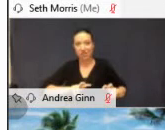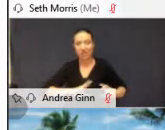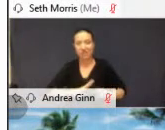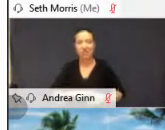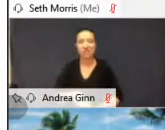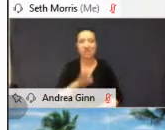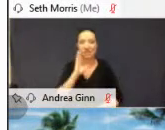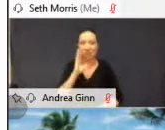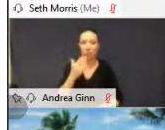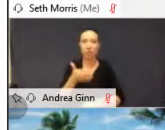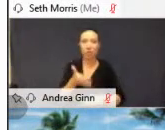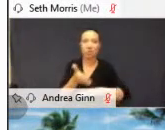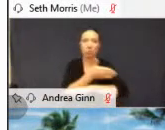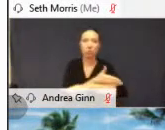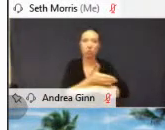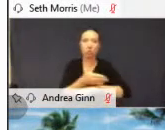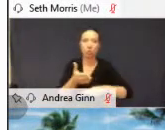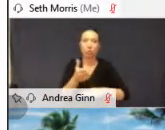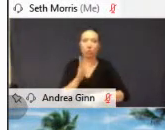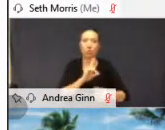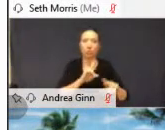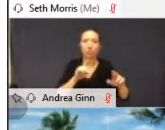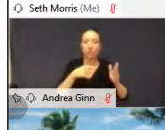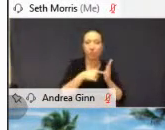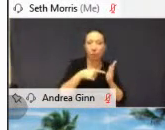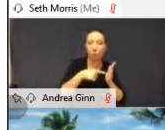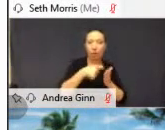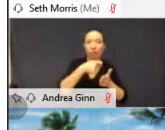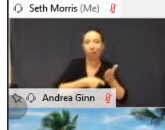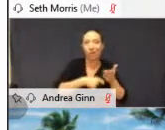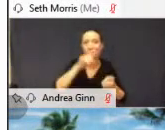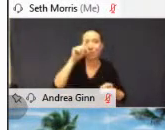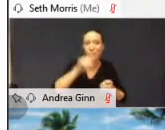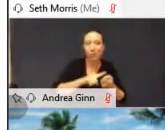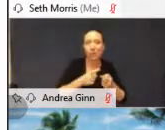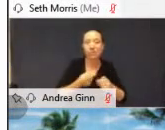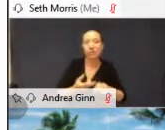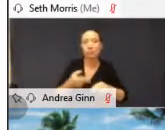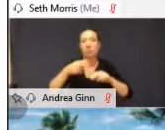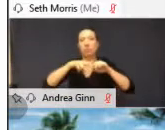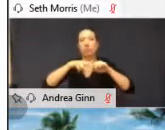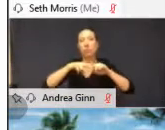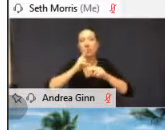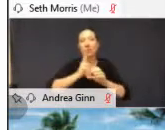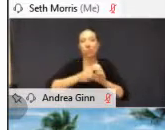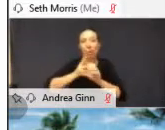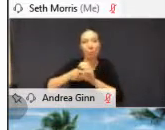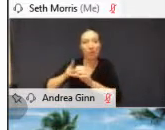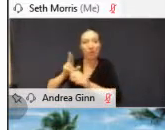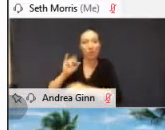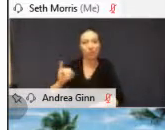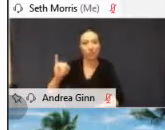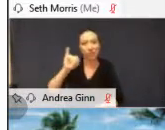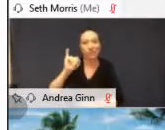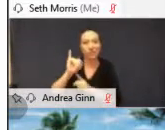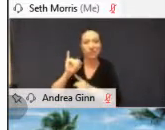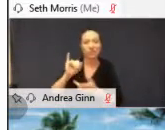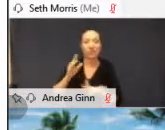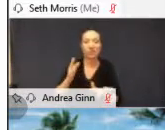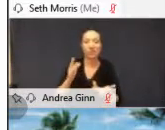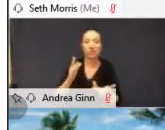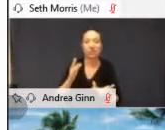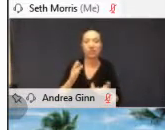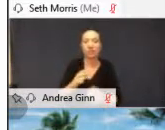improving affordability and boosting enrollment are those scenarios where we're talking about enhancing premium assistance